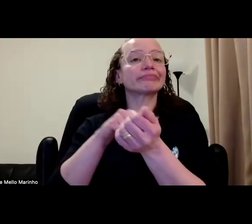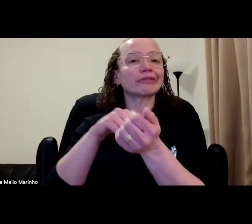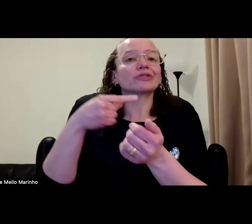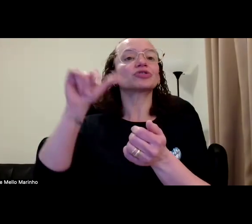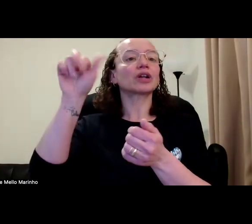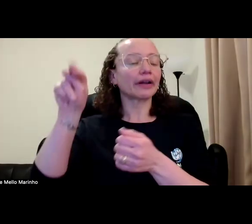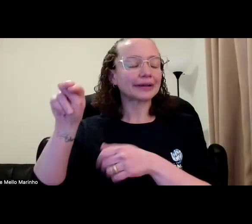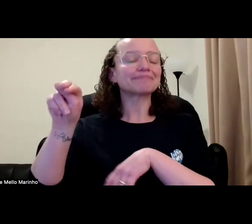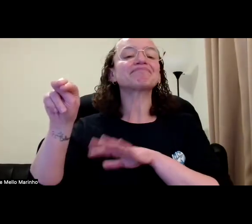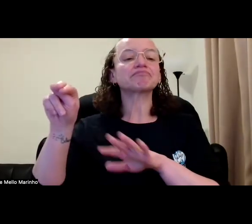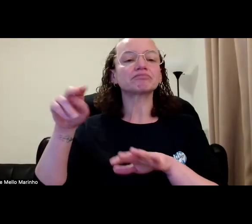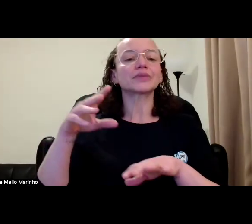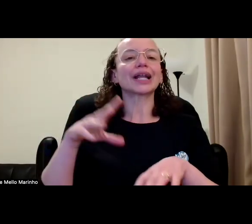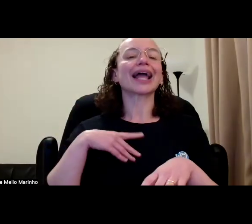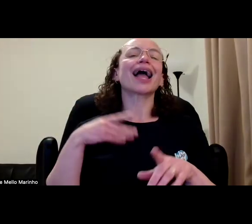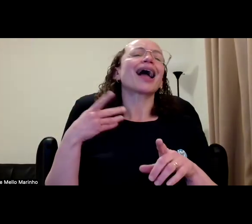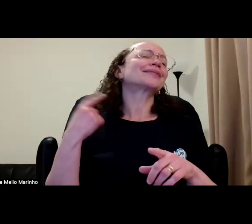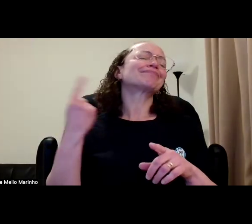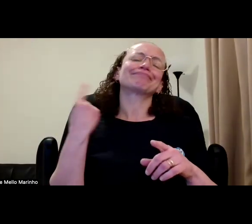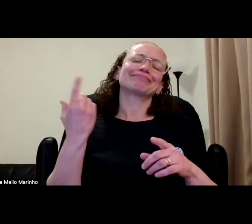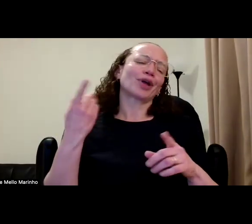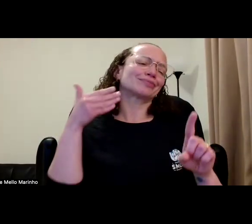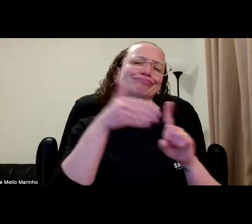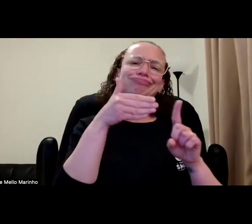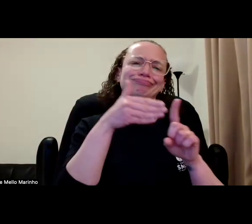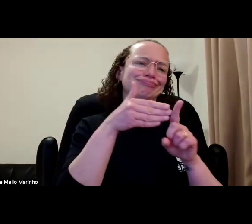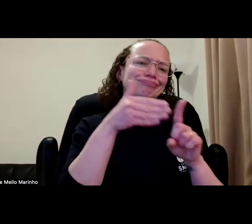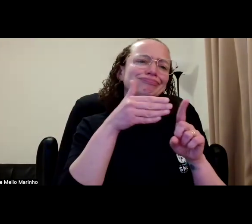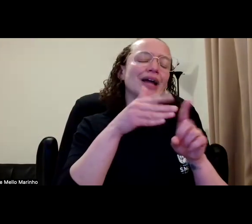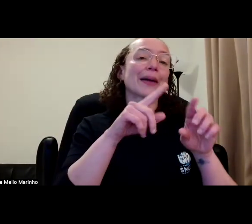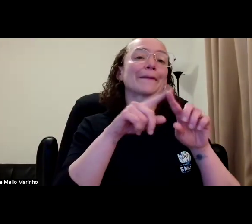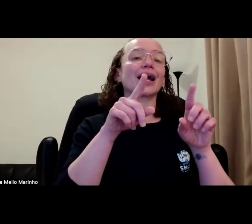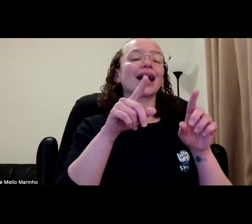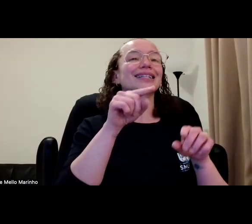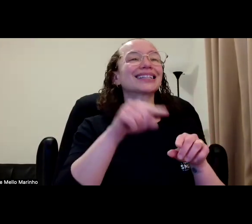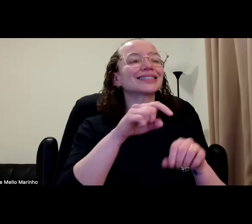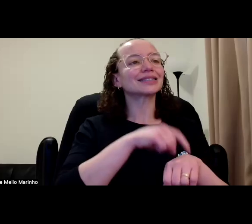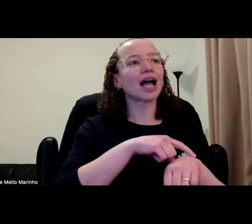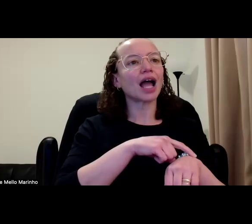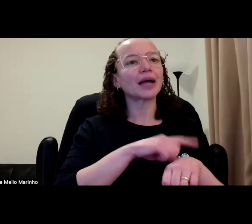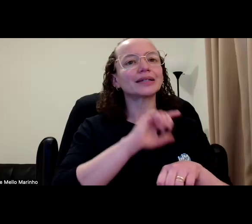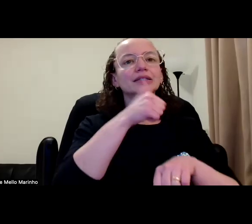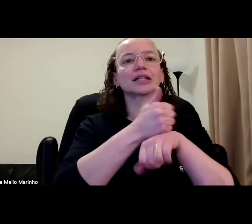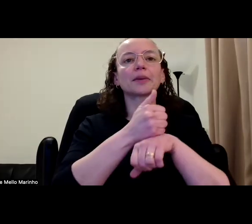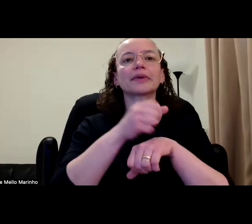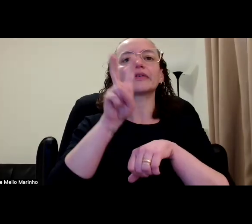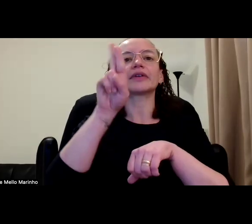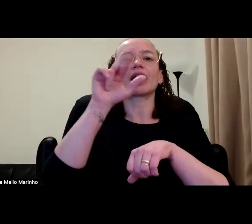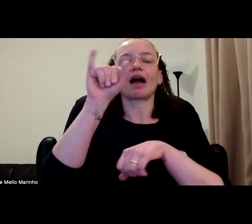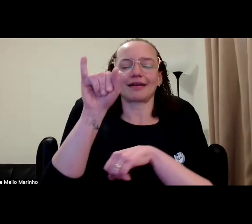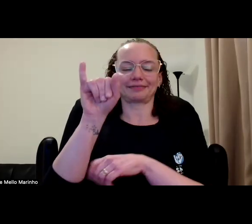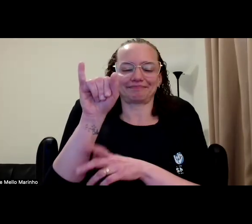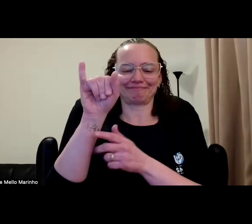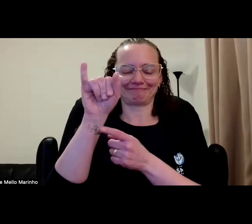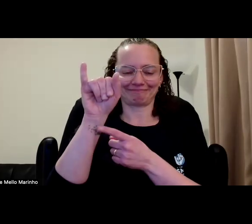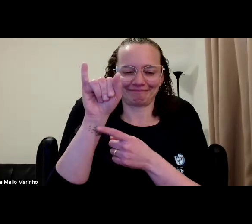position. So I went to the doctor, um and this is somewhere where I've been plenty of times, and